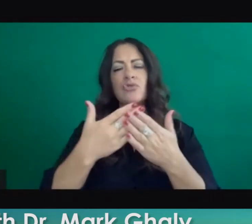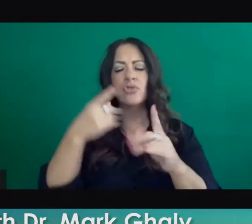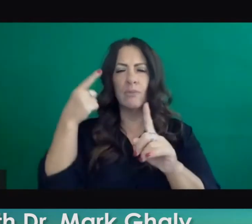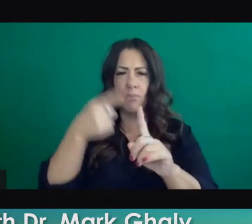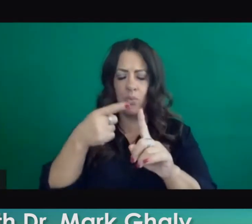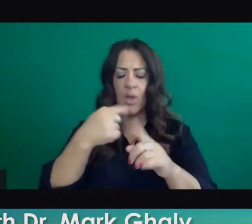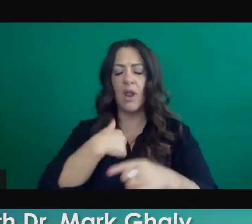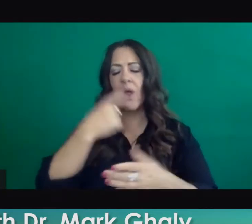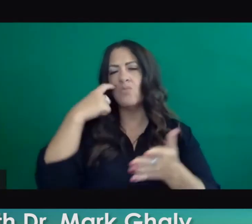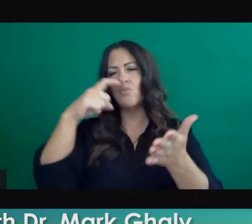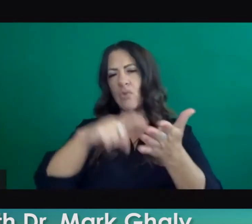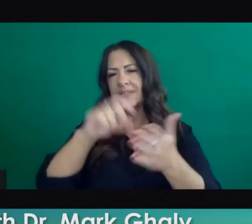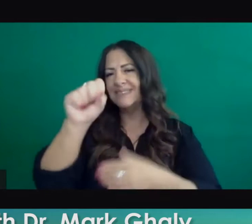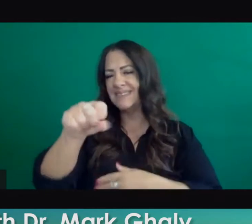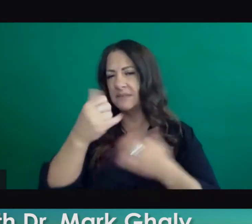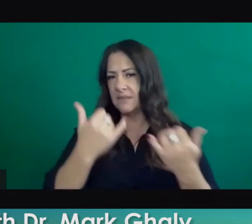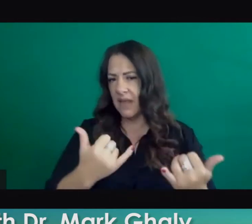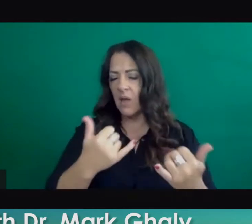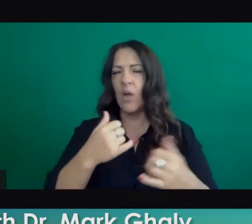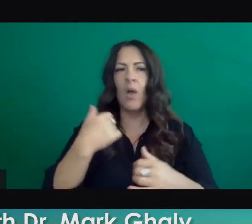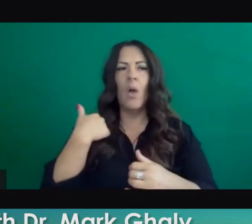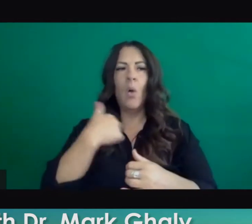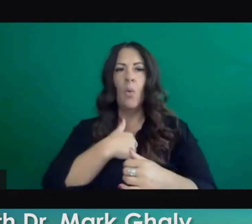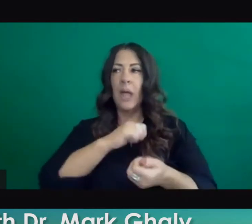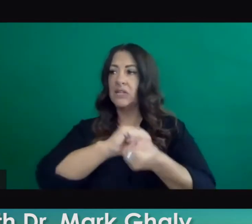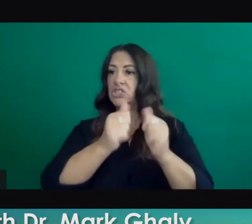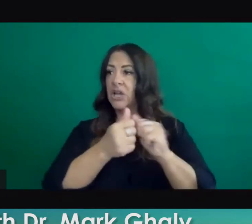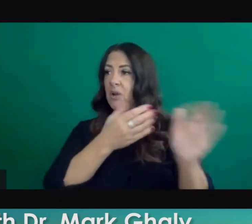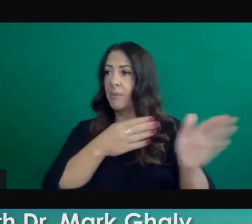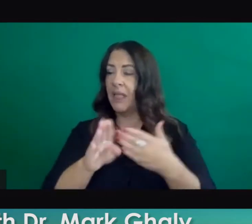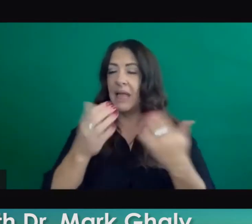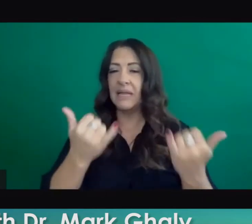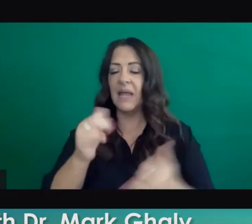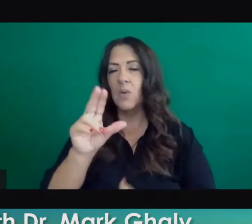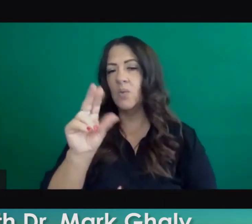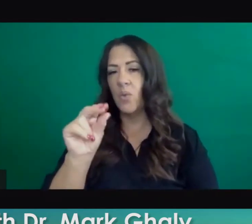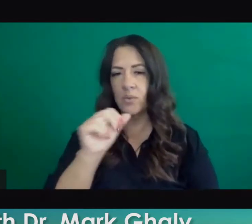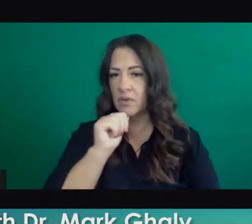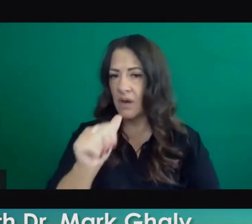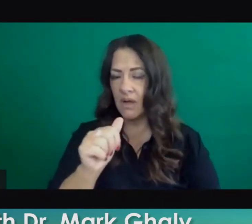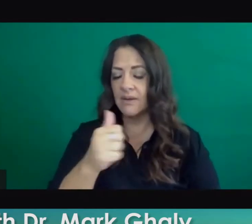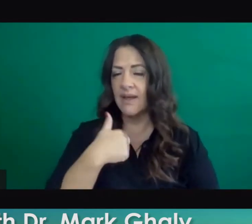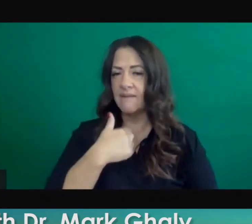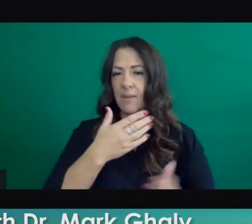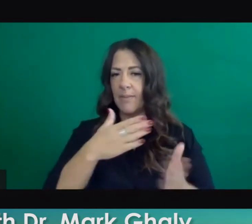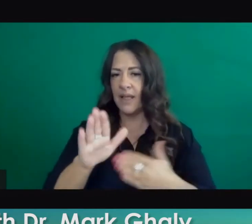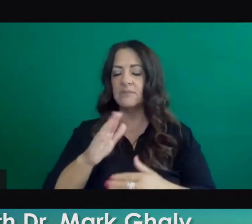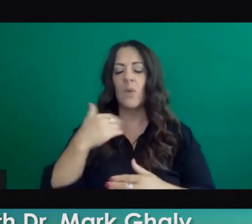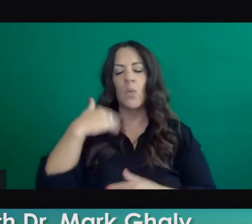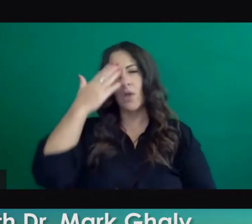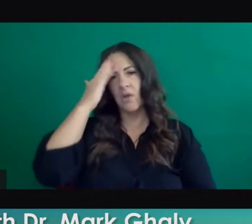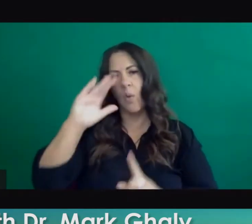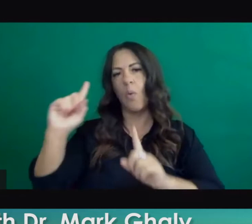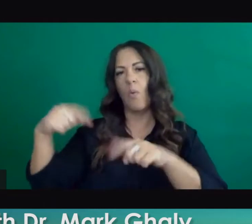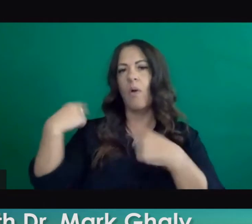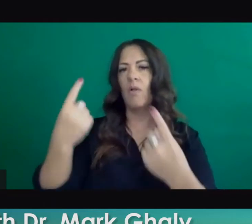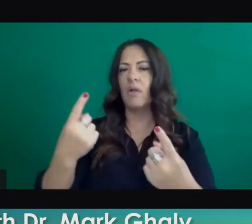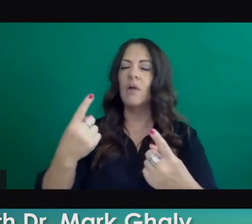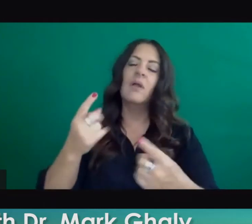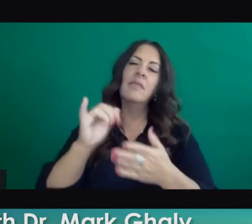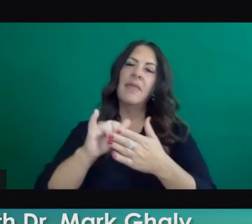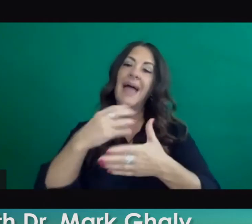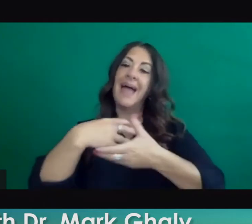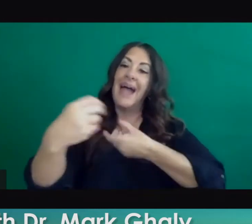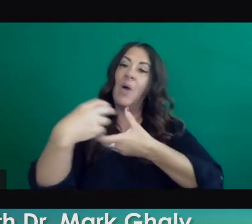recognize we currently don't have plans to update it at the moment. We've all along really emphasized that